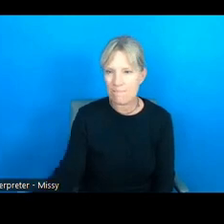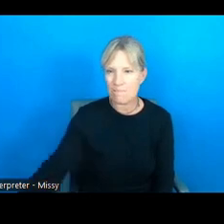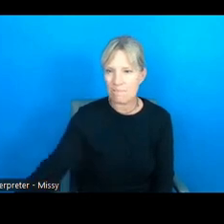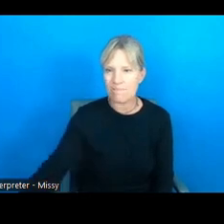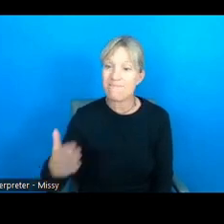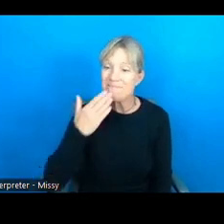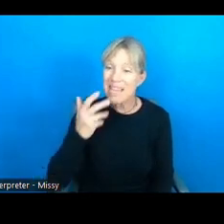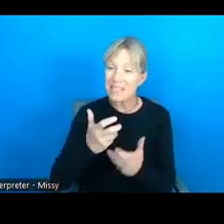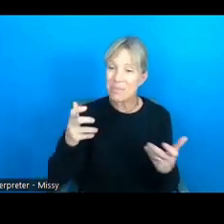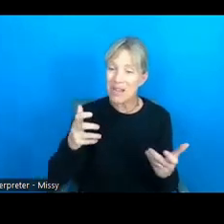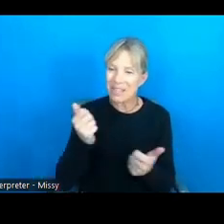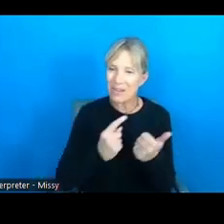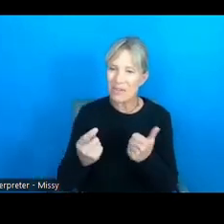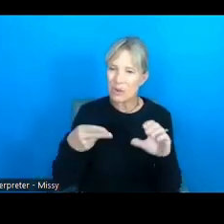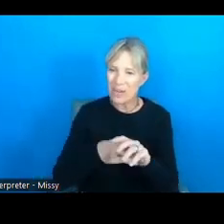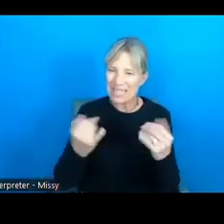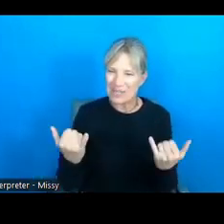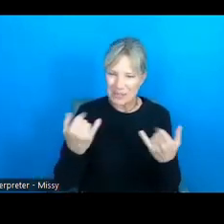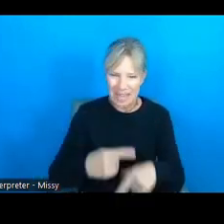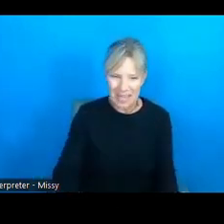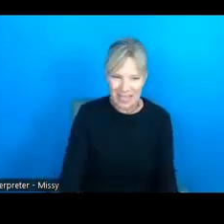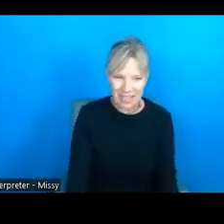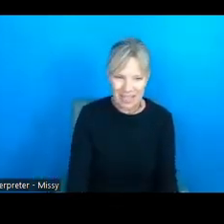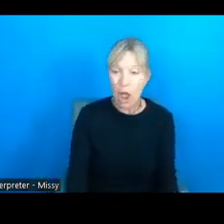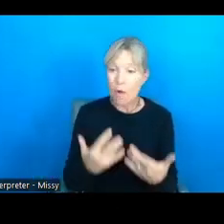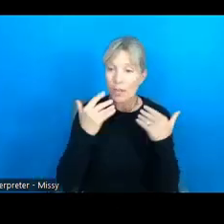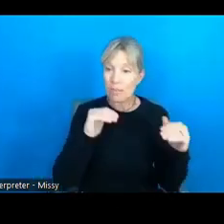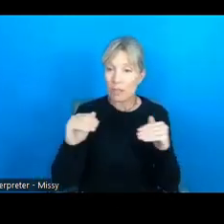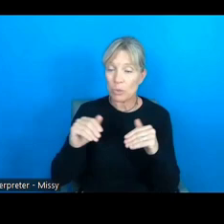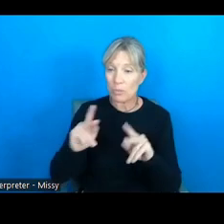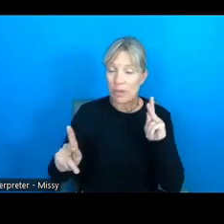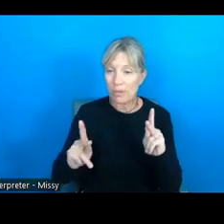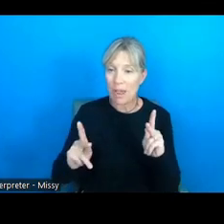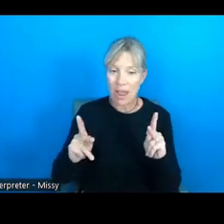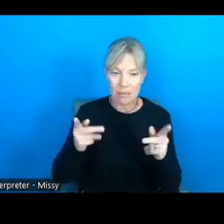Thank you so much to everyone for joining us today. A friendly reminder to our panel and our